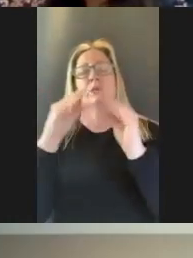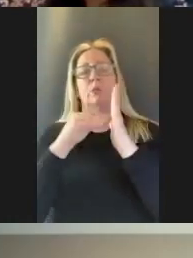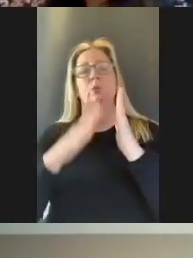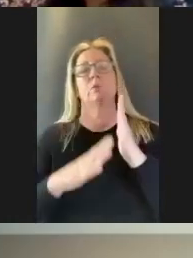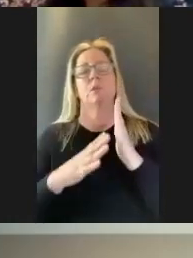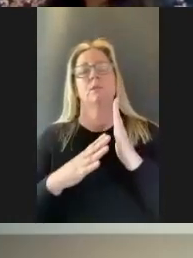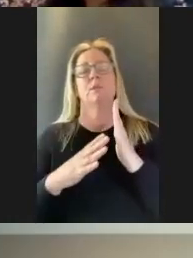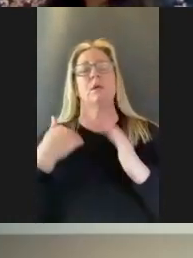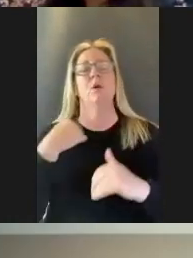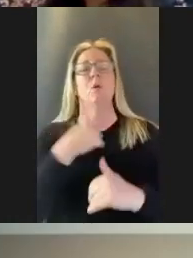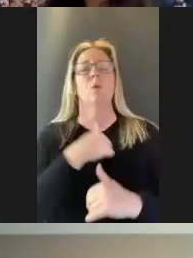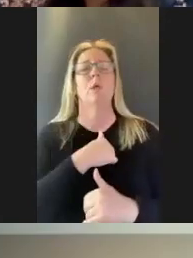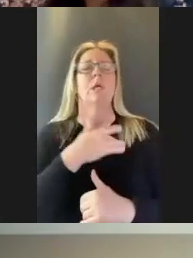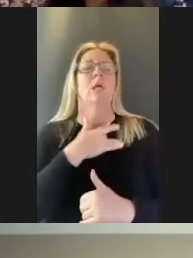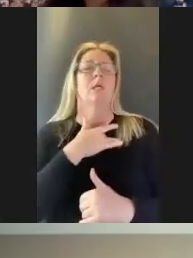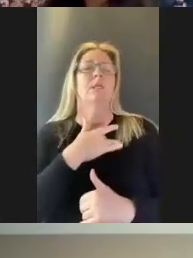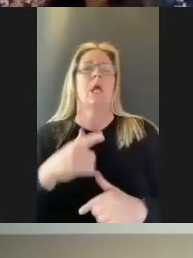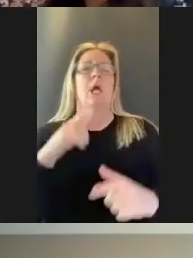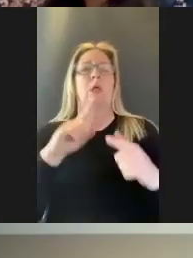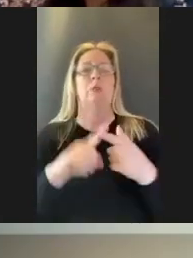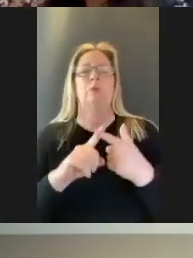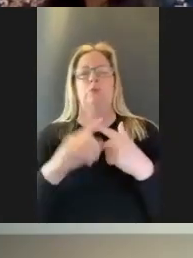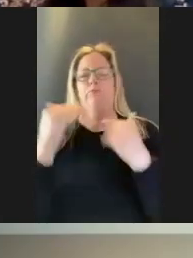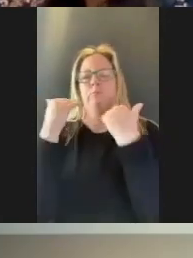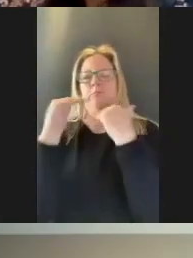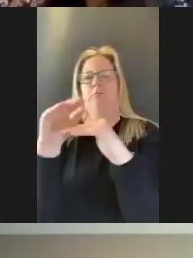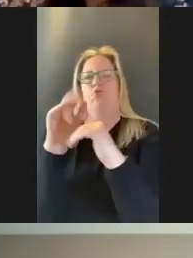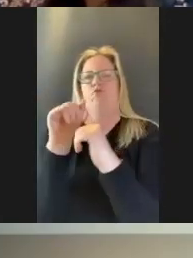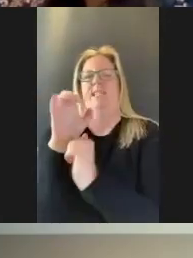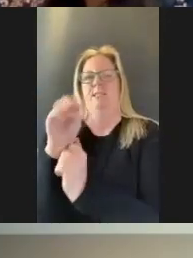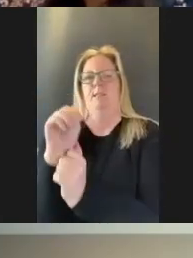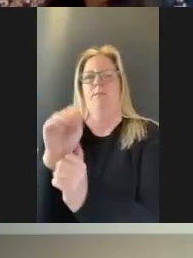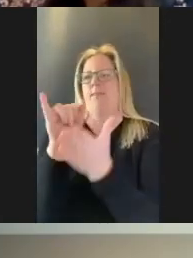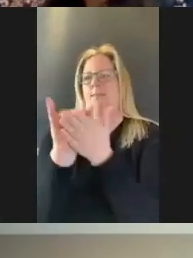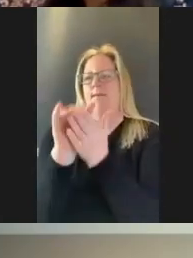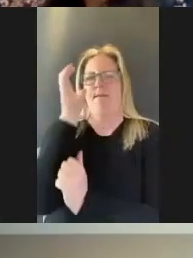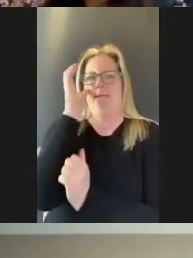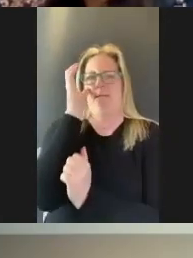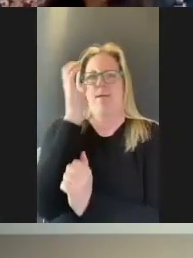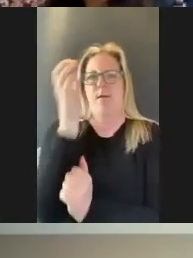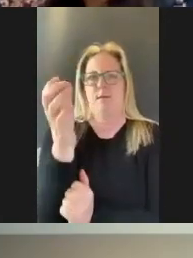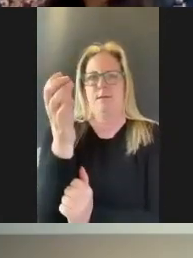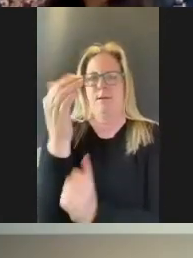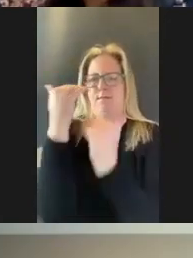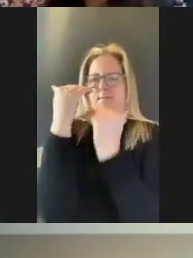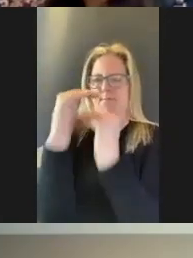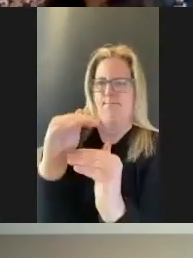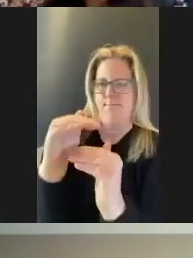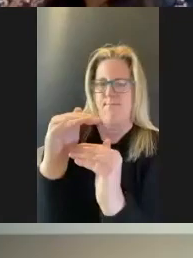to box racism, the concept of racism, only in the